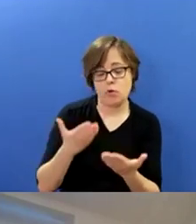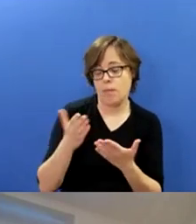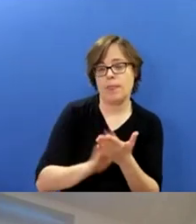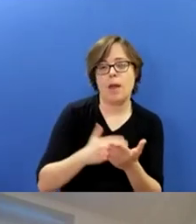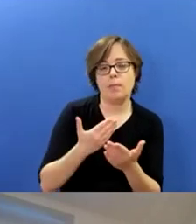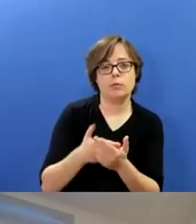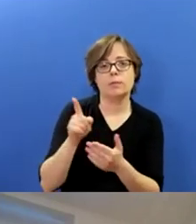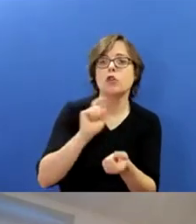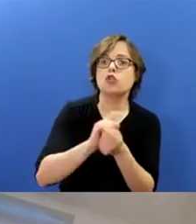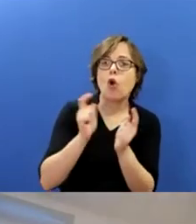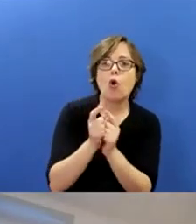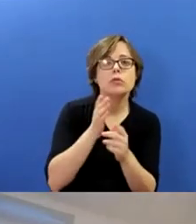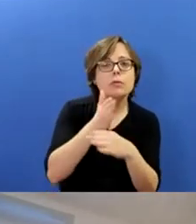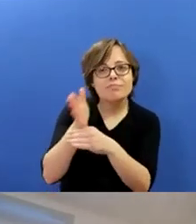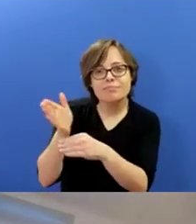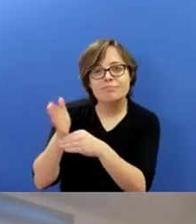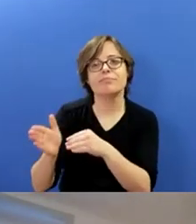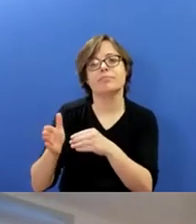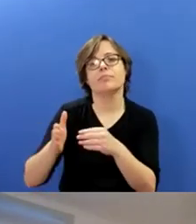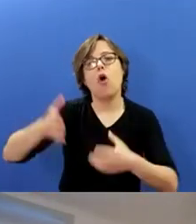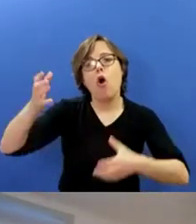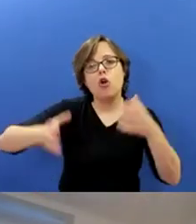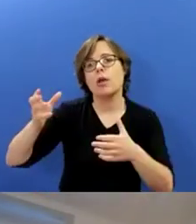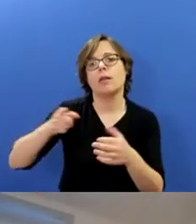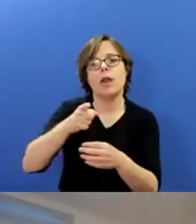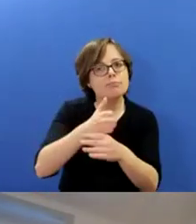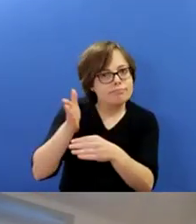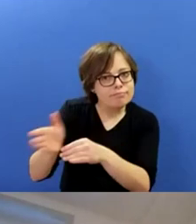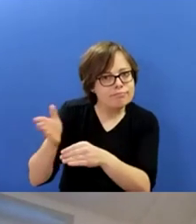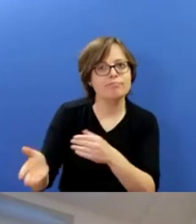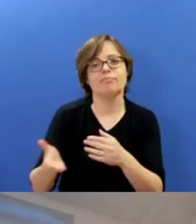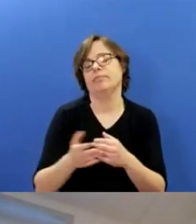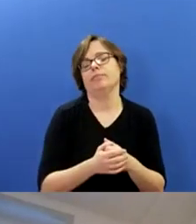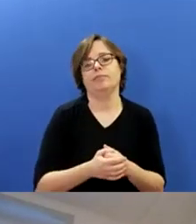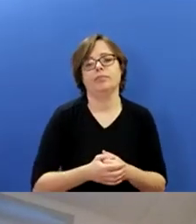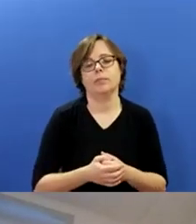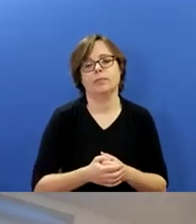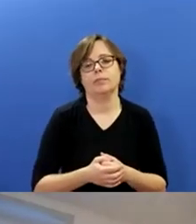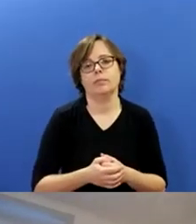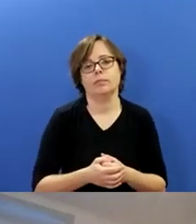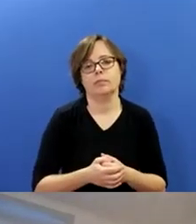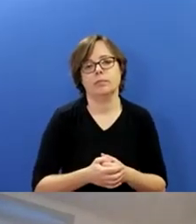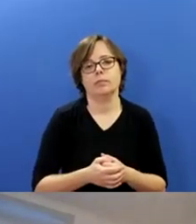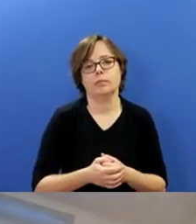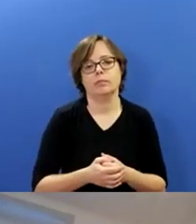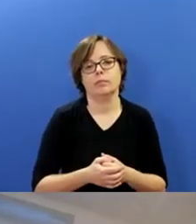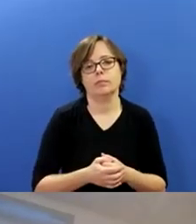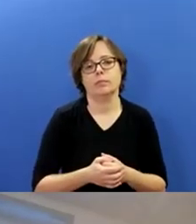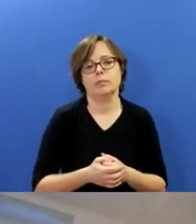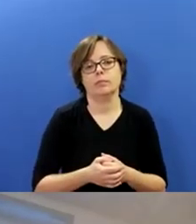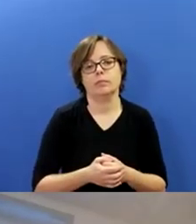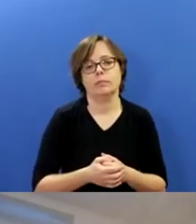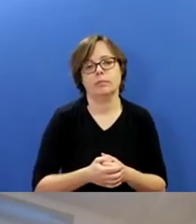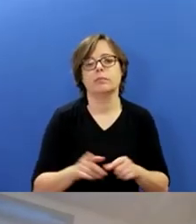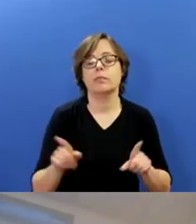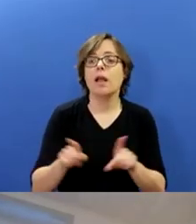districts of the city. They provided also the necessary support for the people